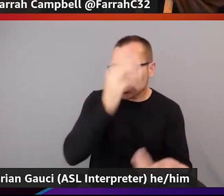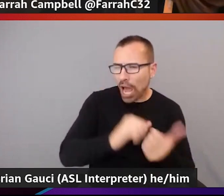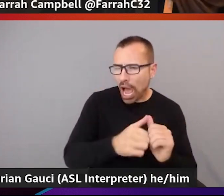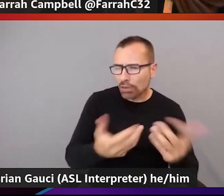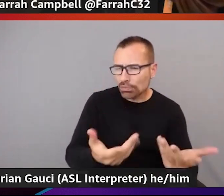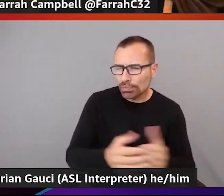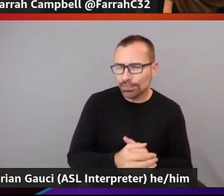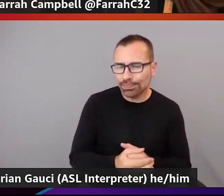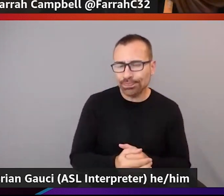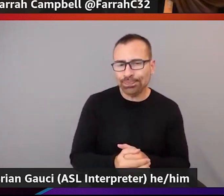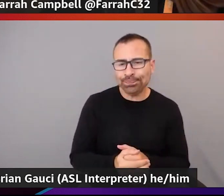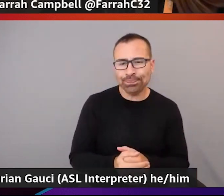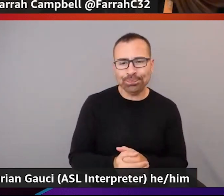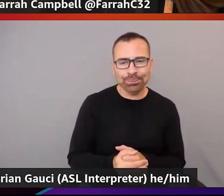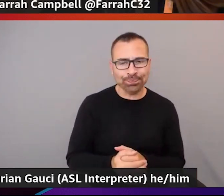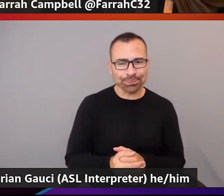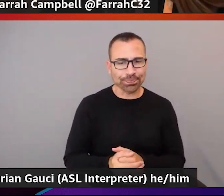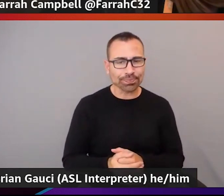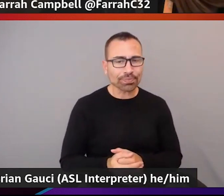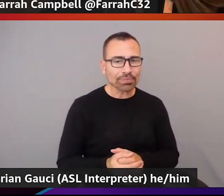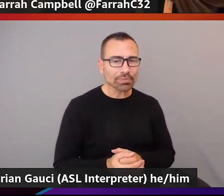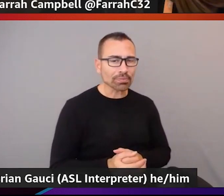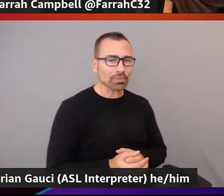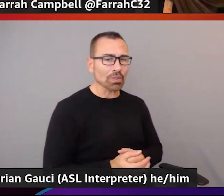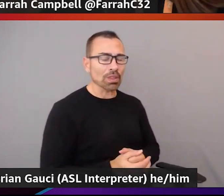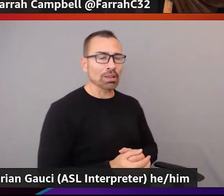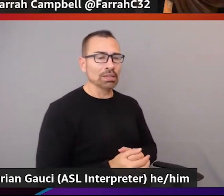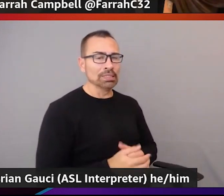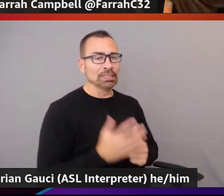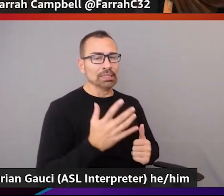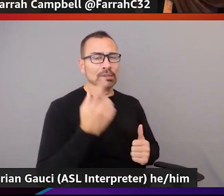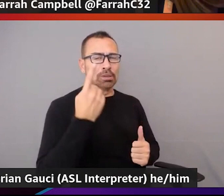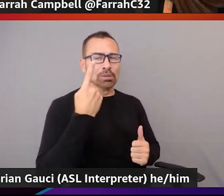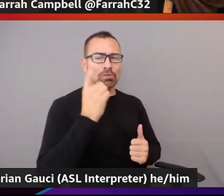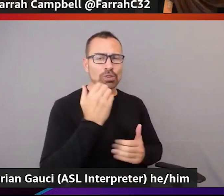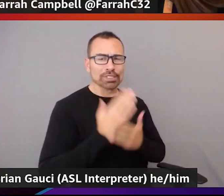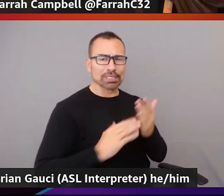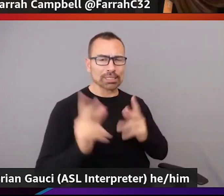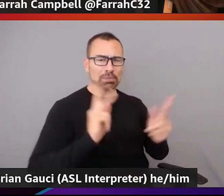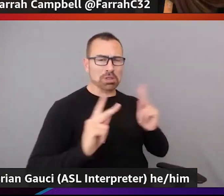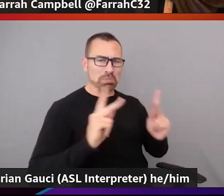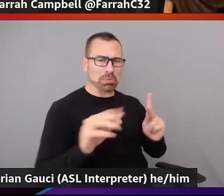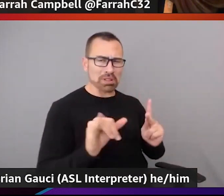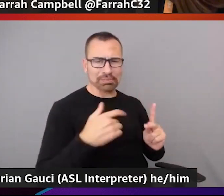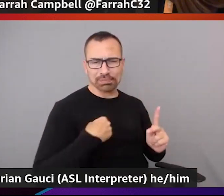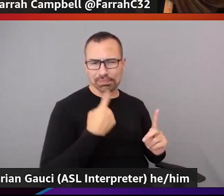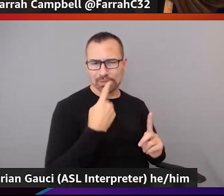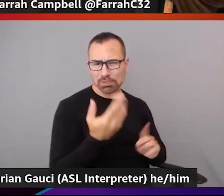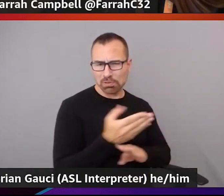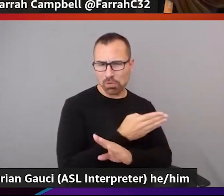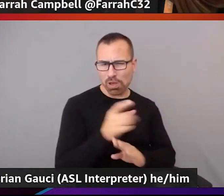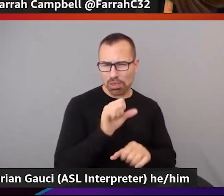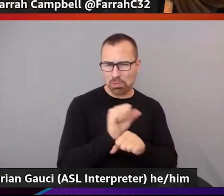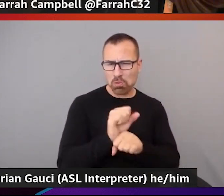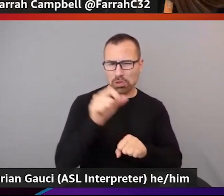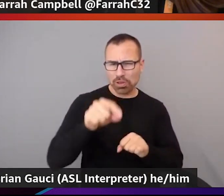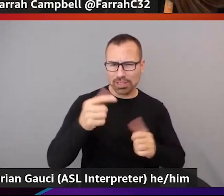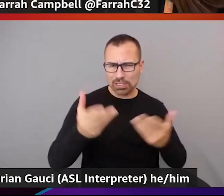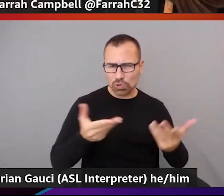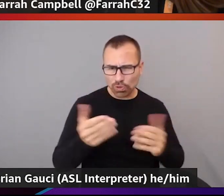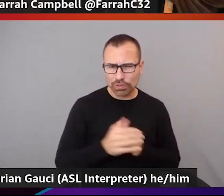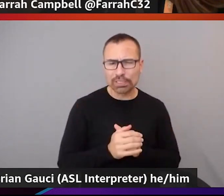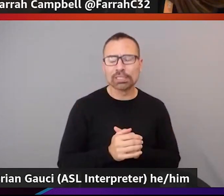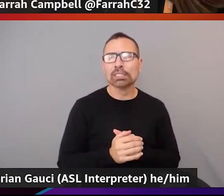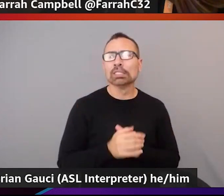It took a lot of I think for some of the folks that, like I mentioned, they have been working on these services. They're used